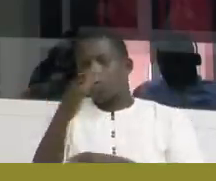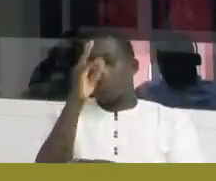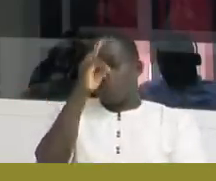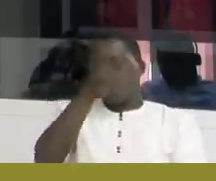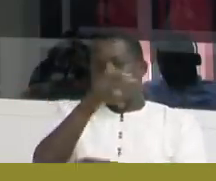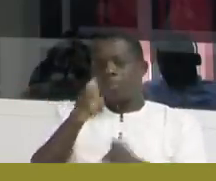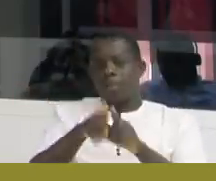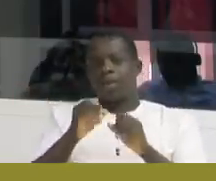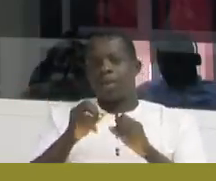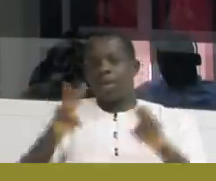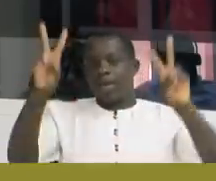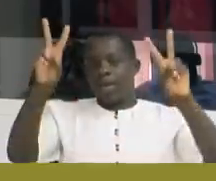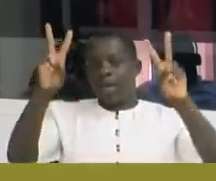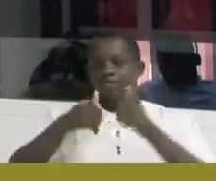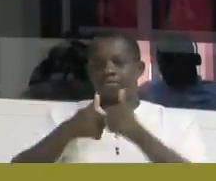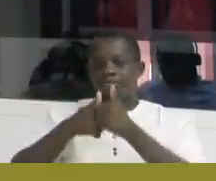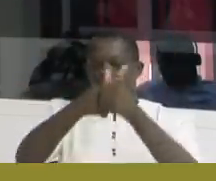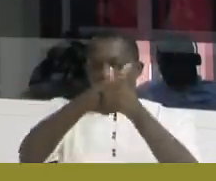almost immediately.